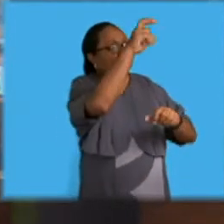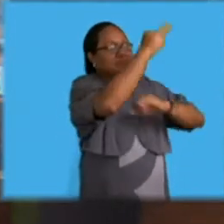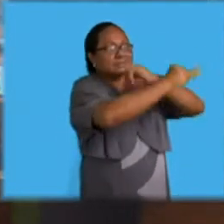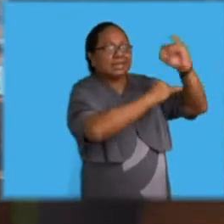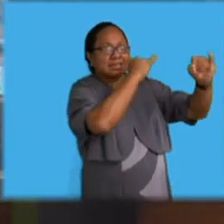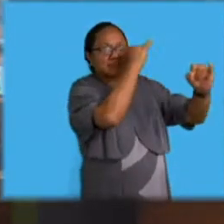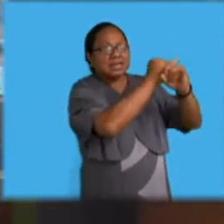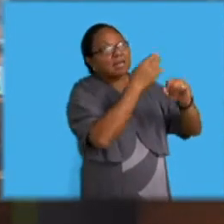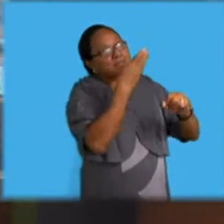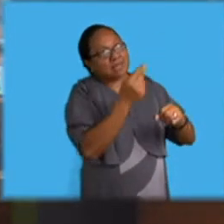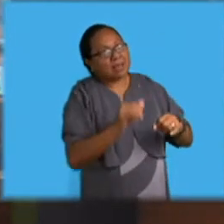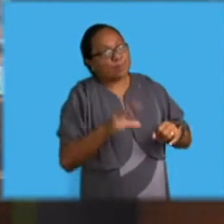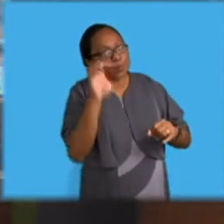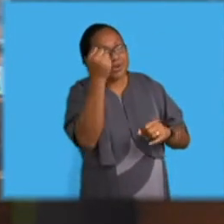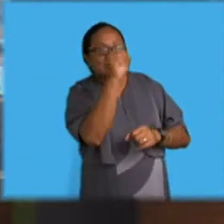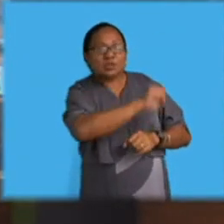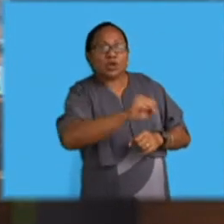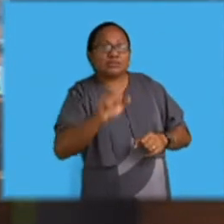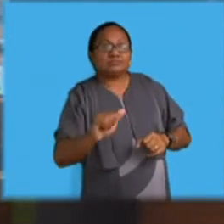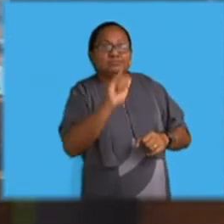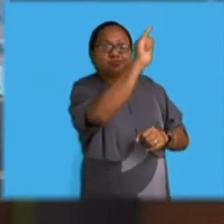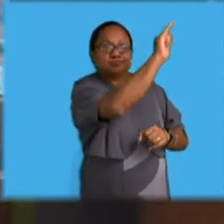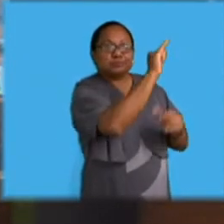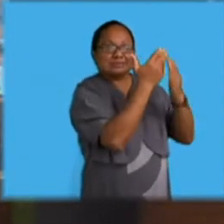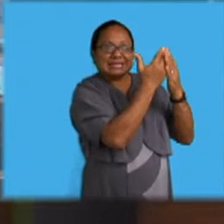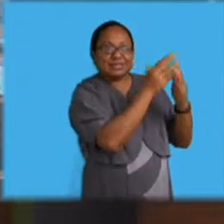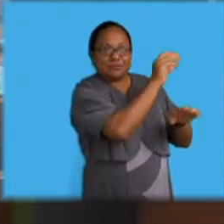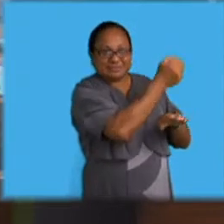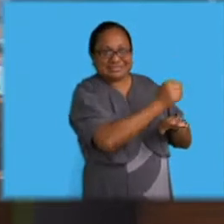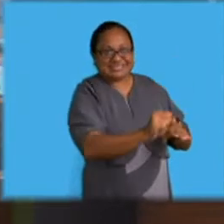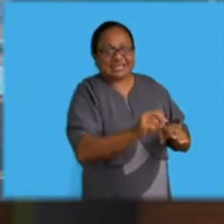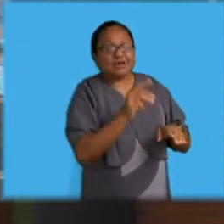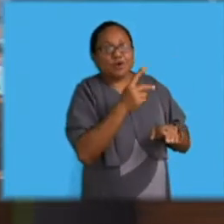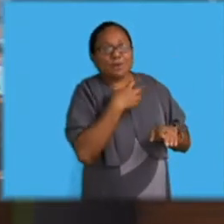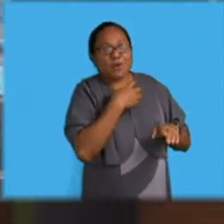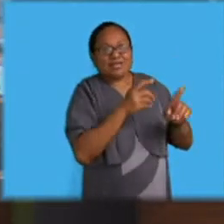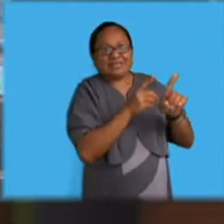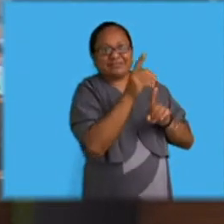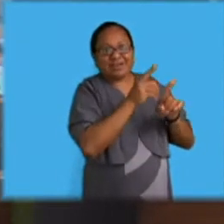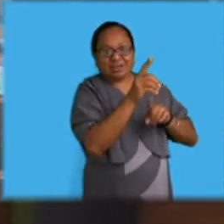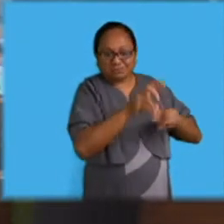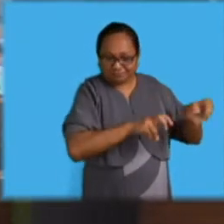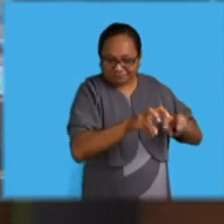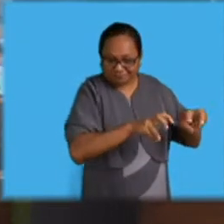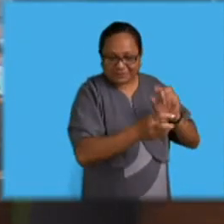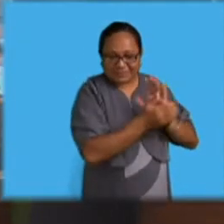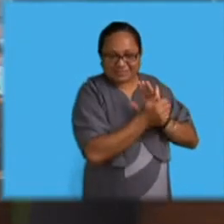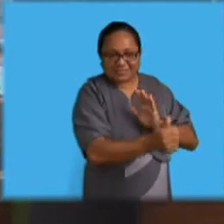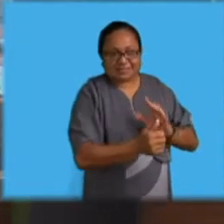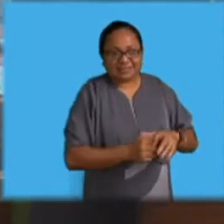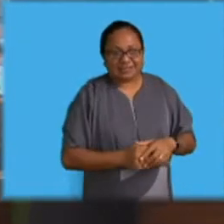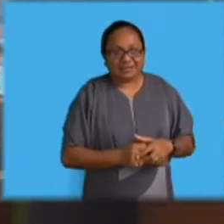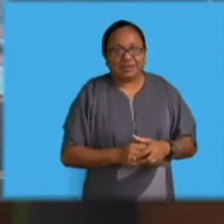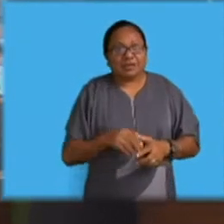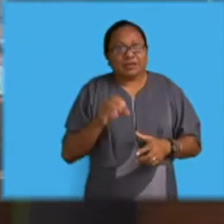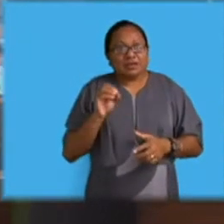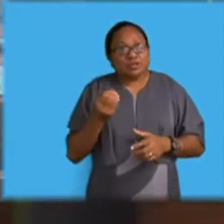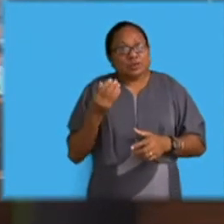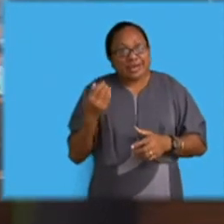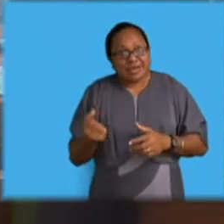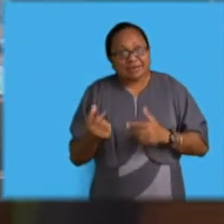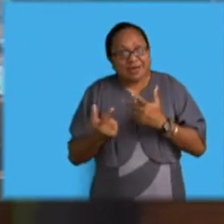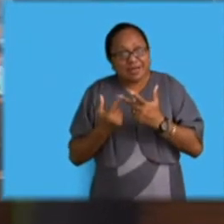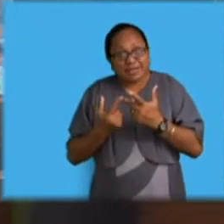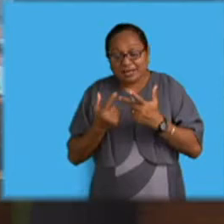overseas universities that are further developing their sporting talents. These national athletes events for secondary and primary as well